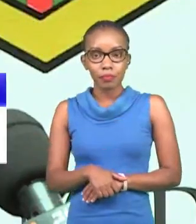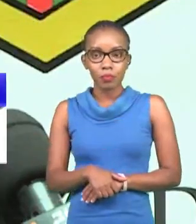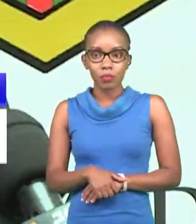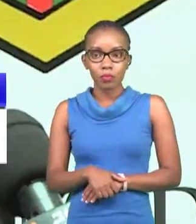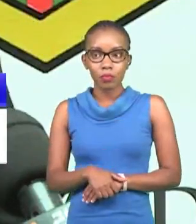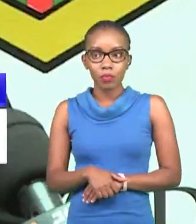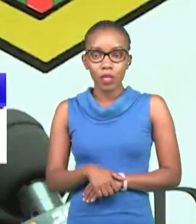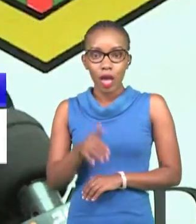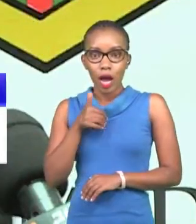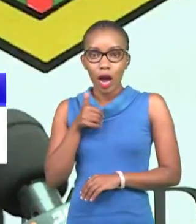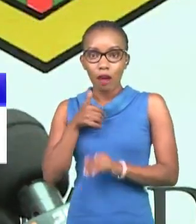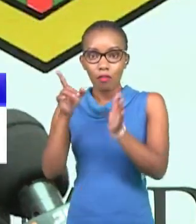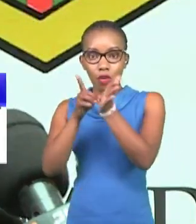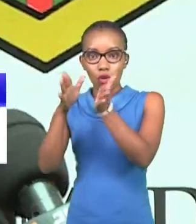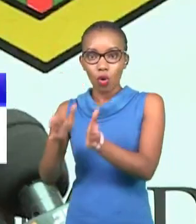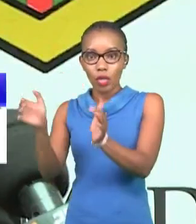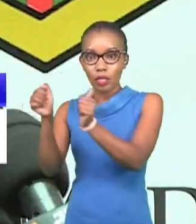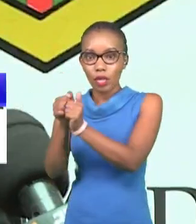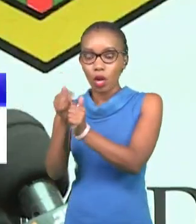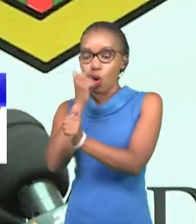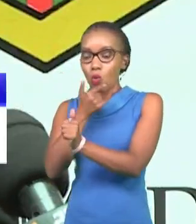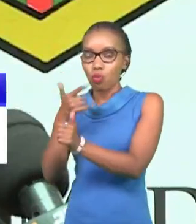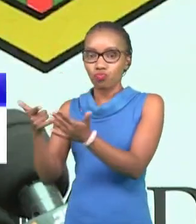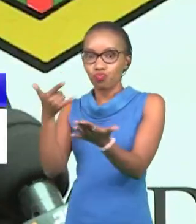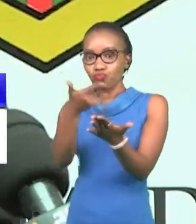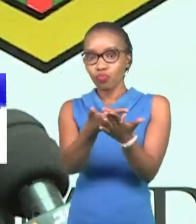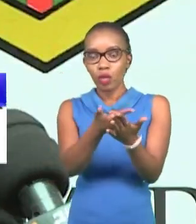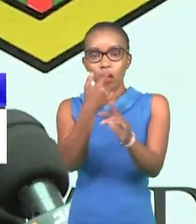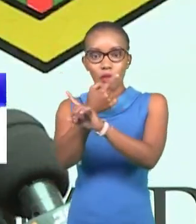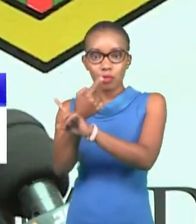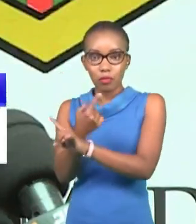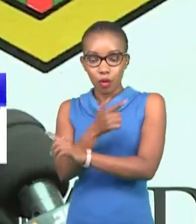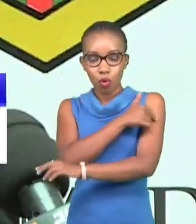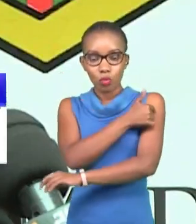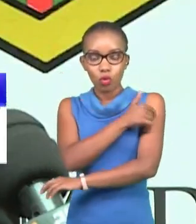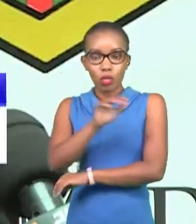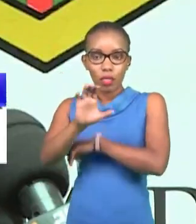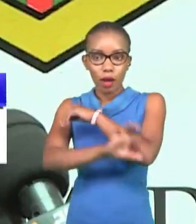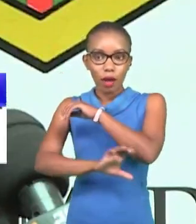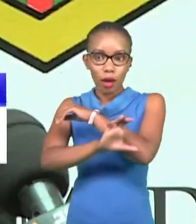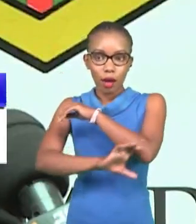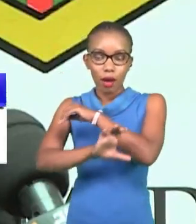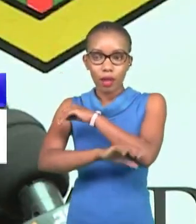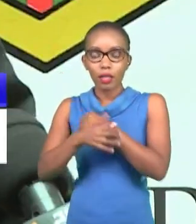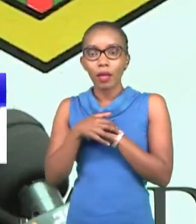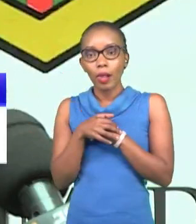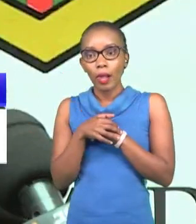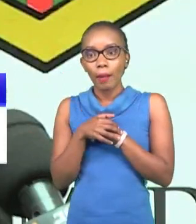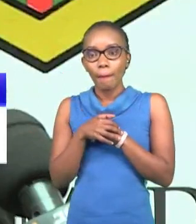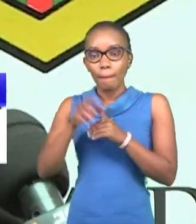we have 10 doctors currently admitted in various facilities across the country, battling from